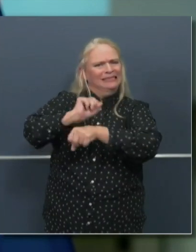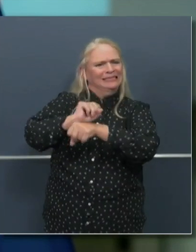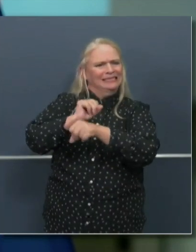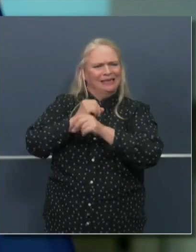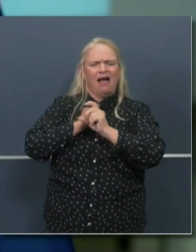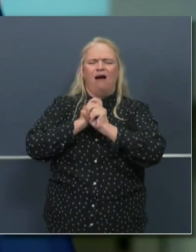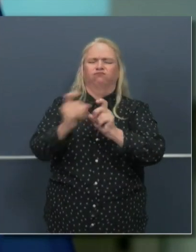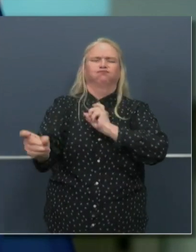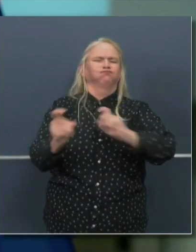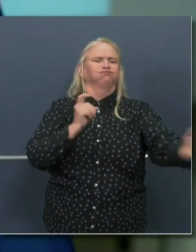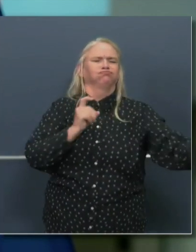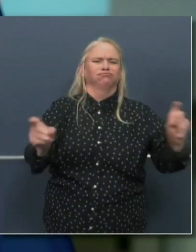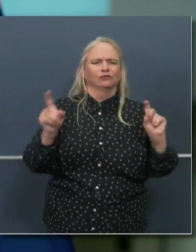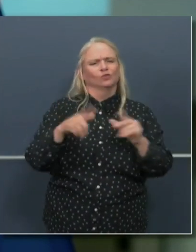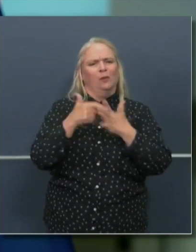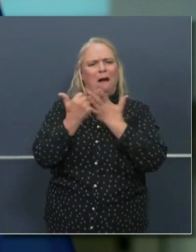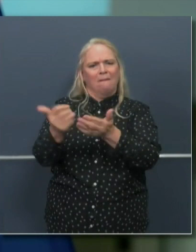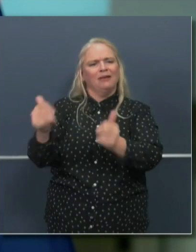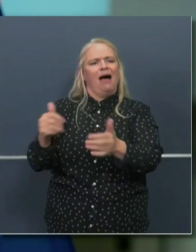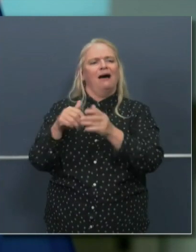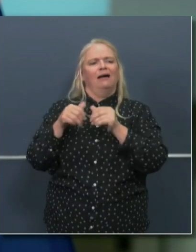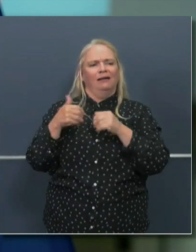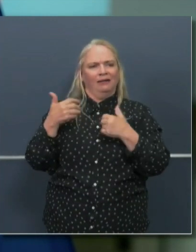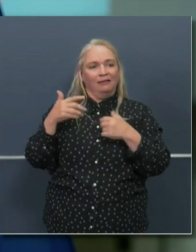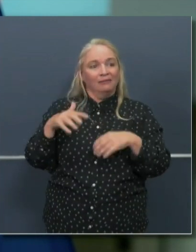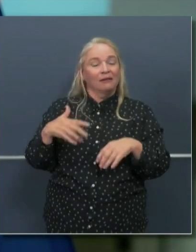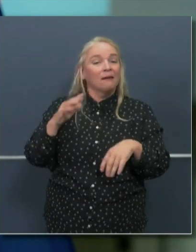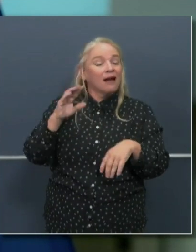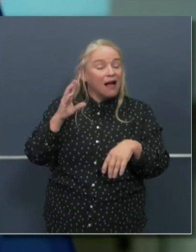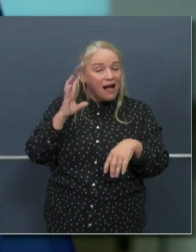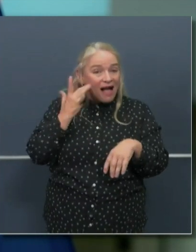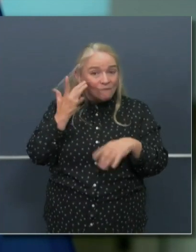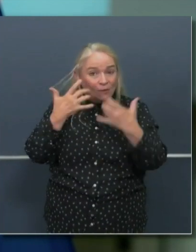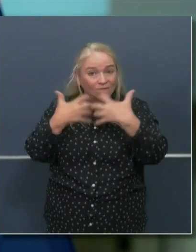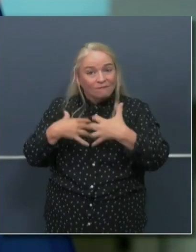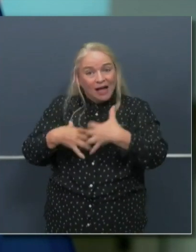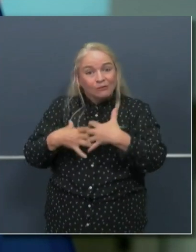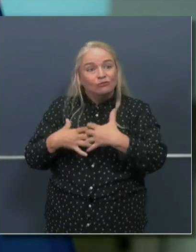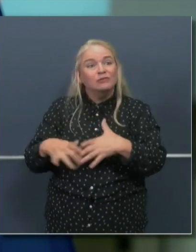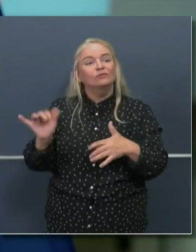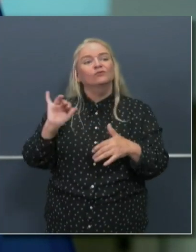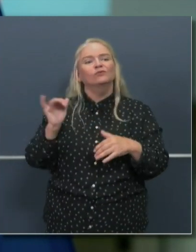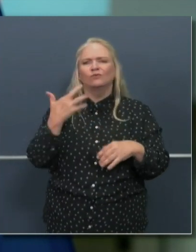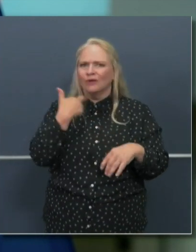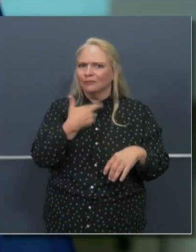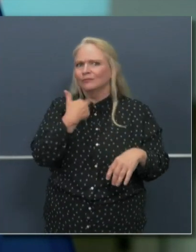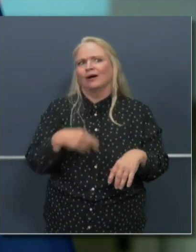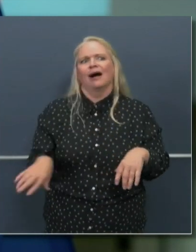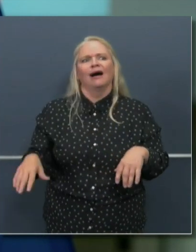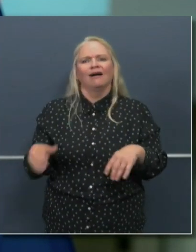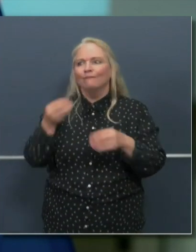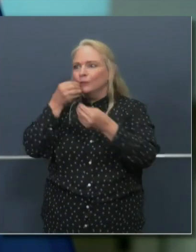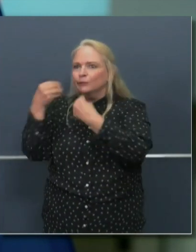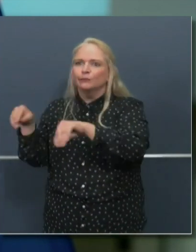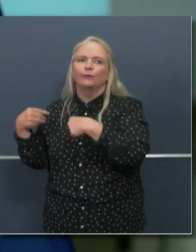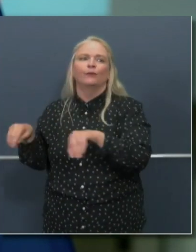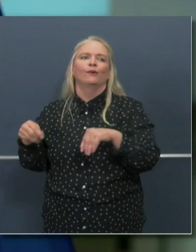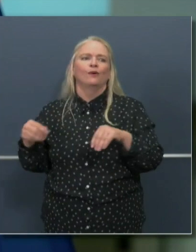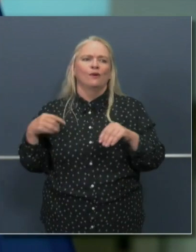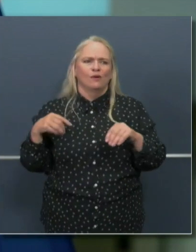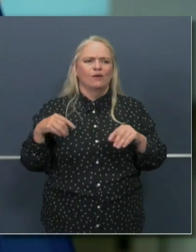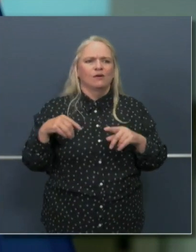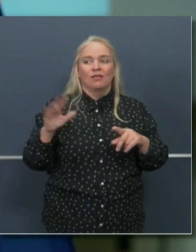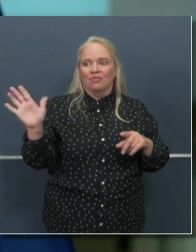CMTA, which is the California Manufacturing Trade Association, that also is helping sectorally